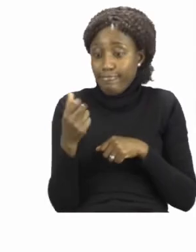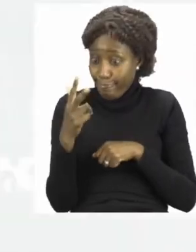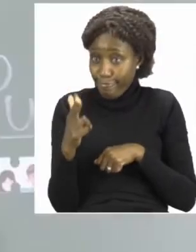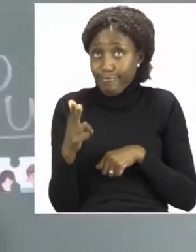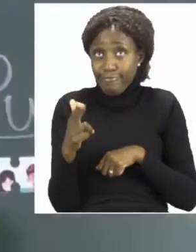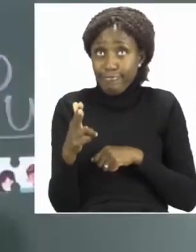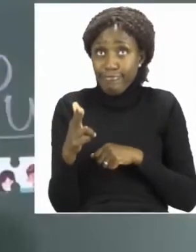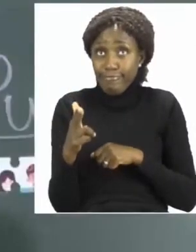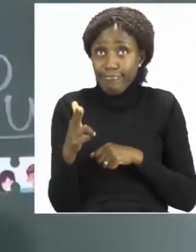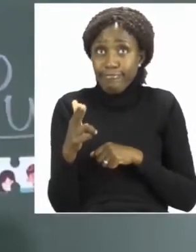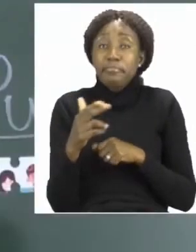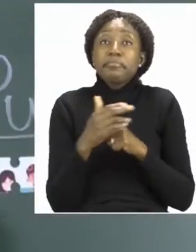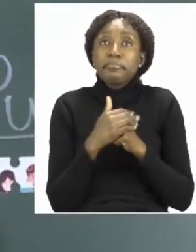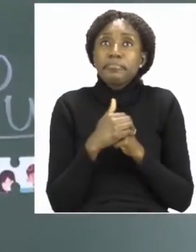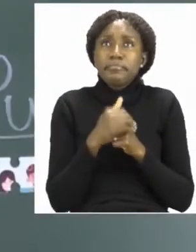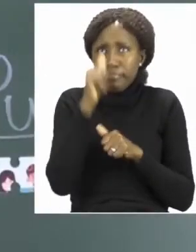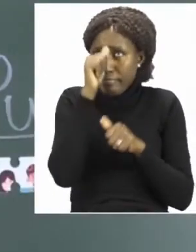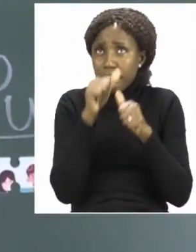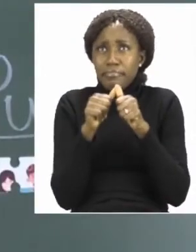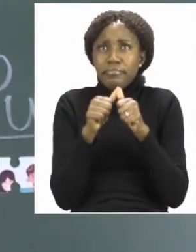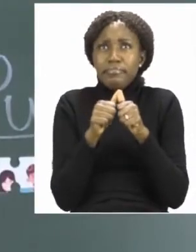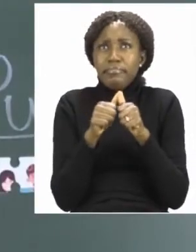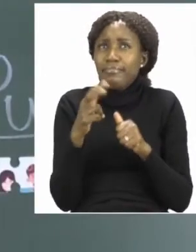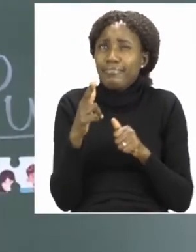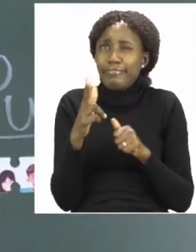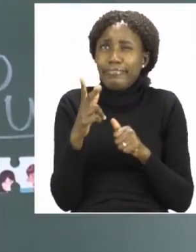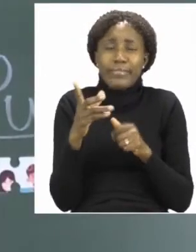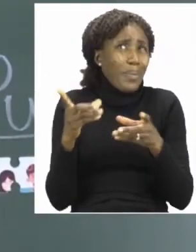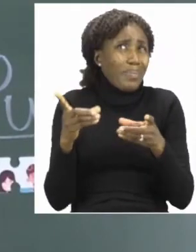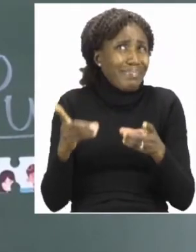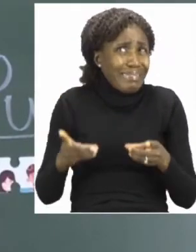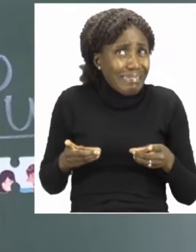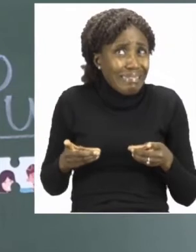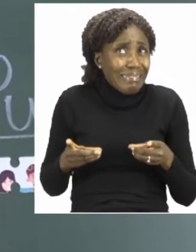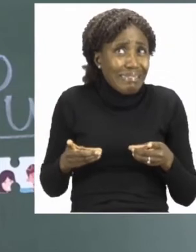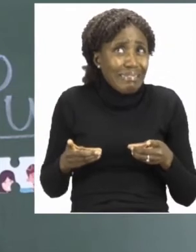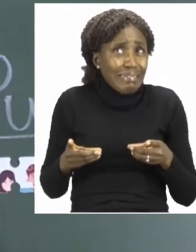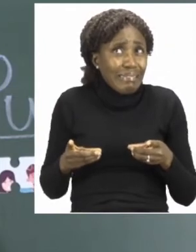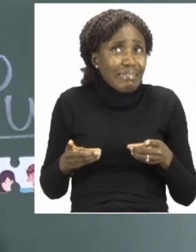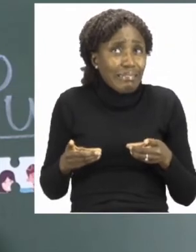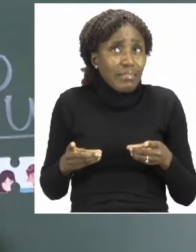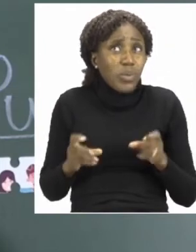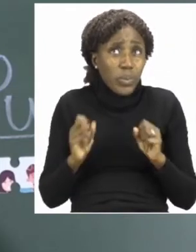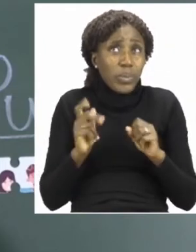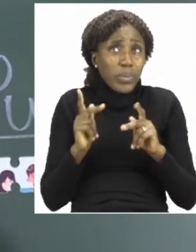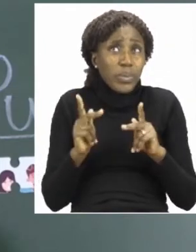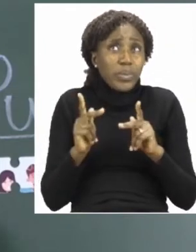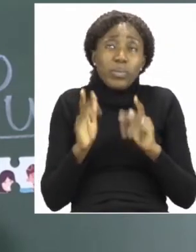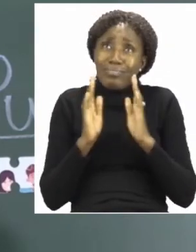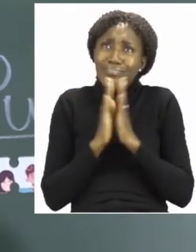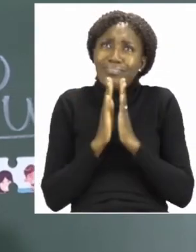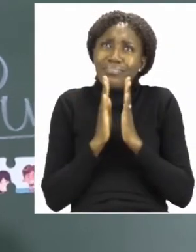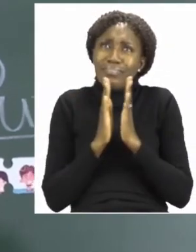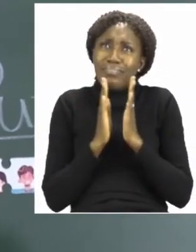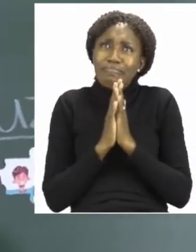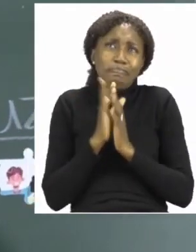now remember scissors are very very sharp so it's